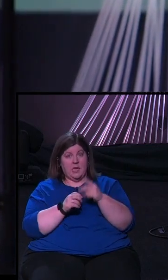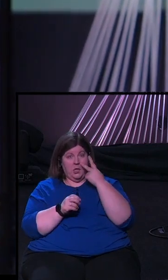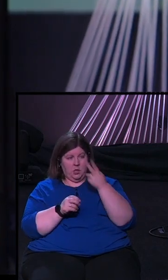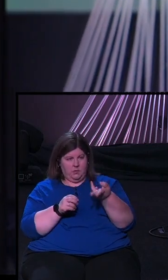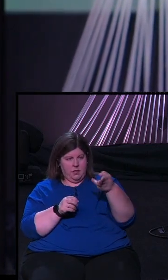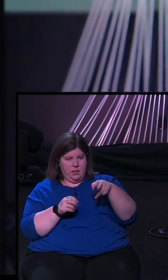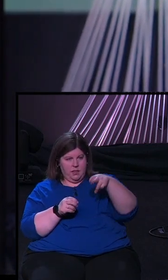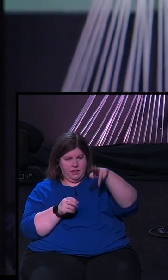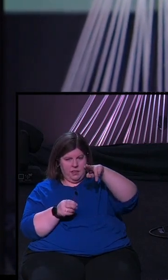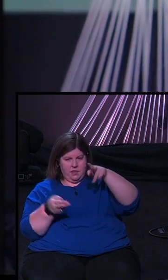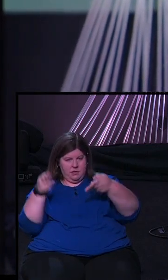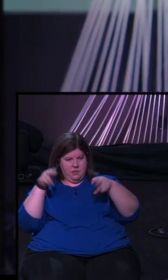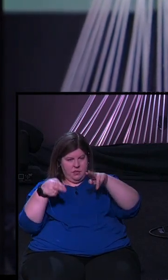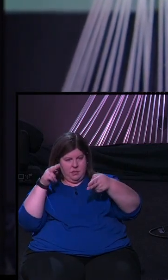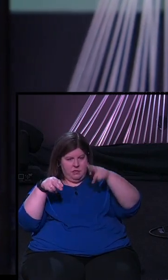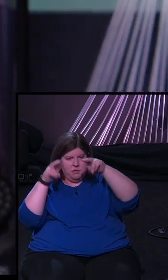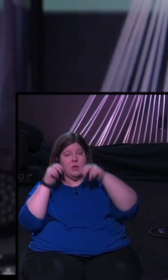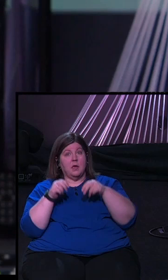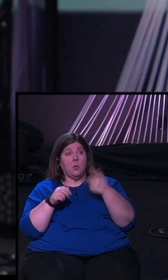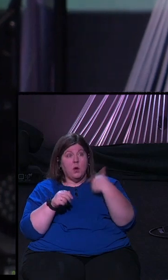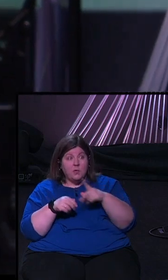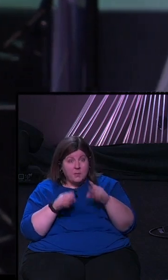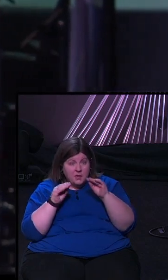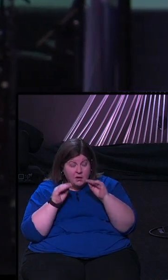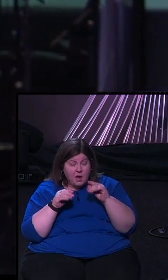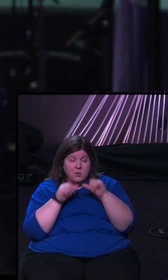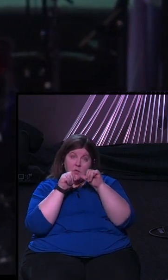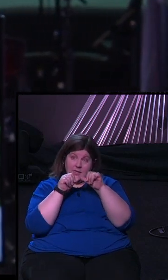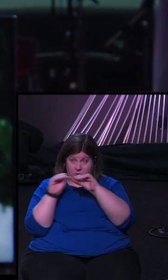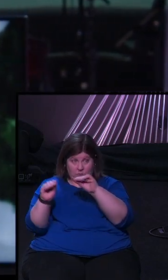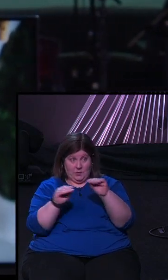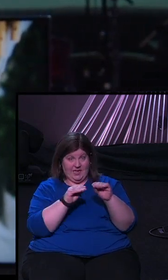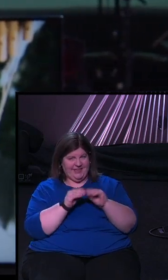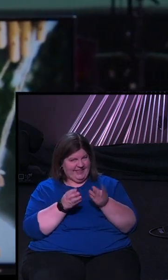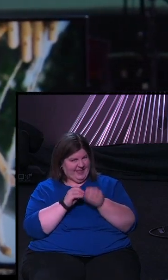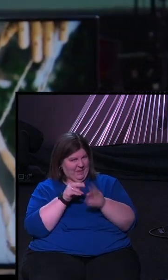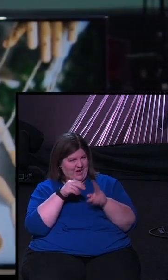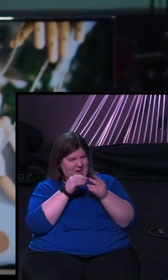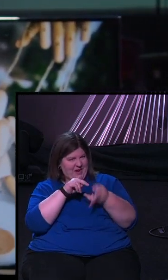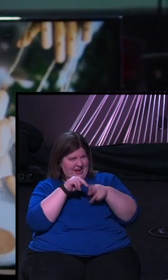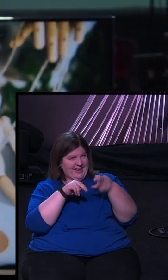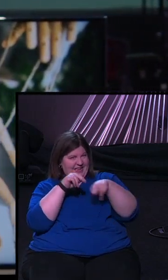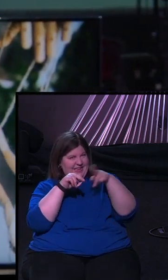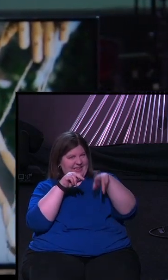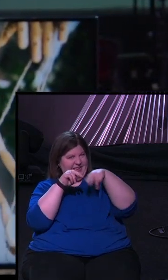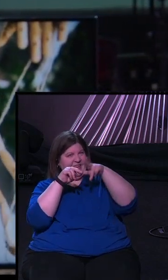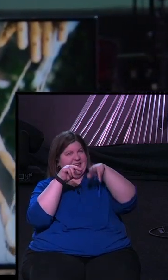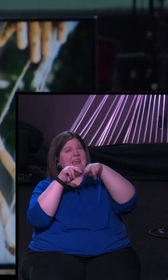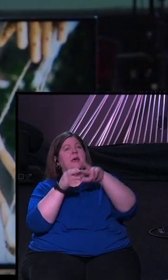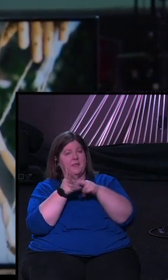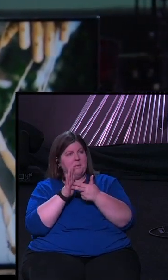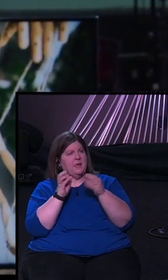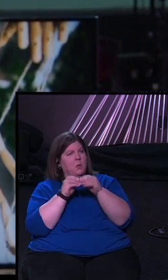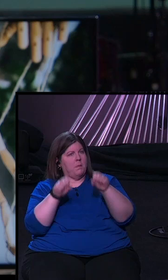go up. And what we've learned and what we've been taught and what we continue to teach is that the higher the number, the more likelihood that you